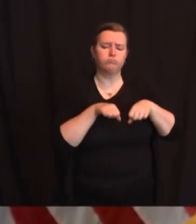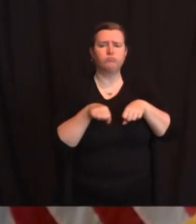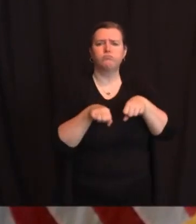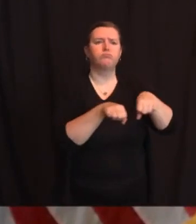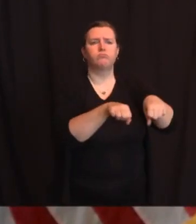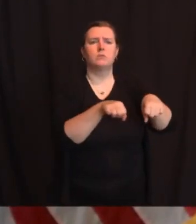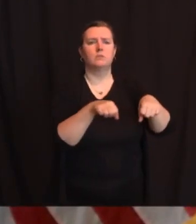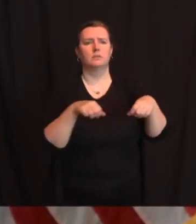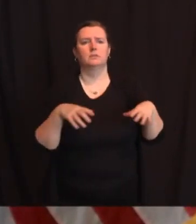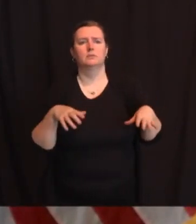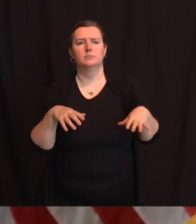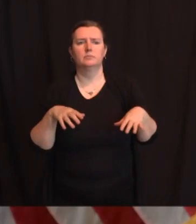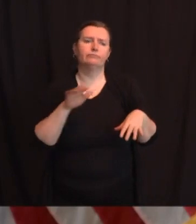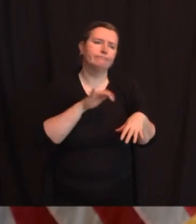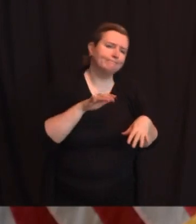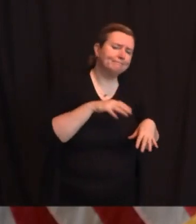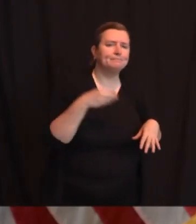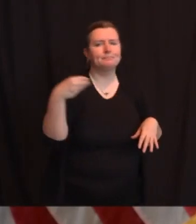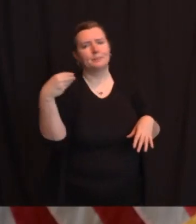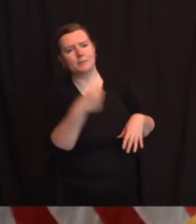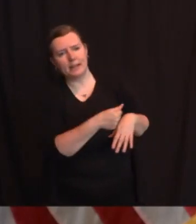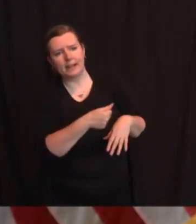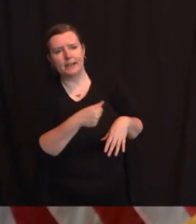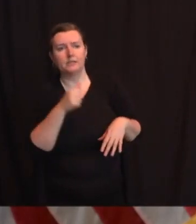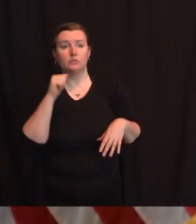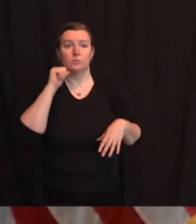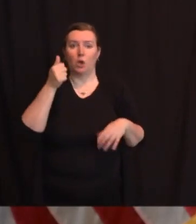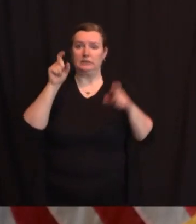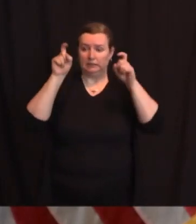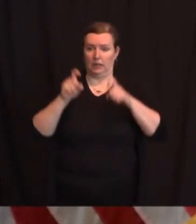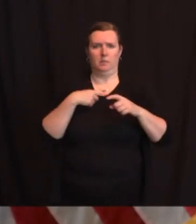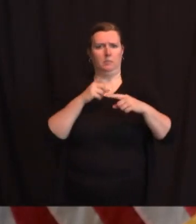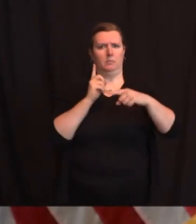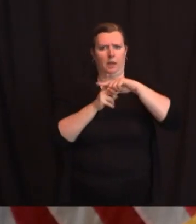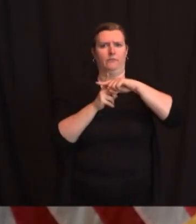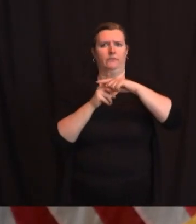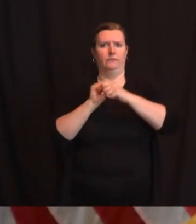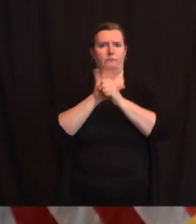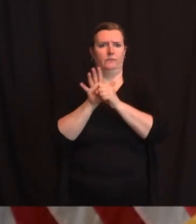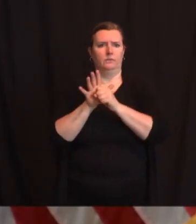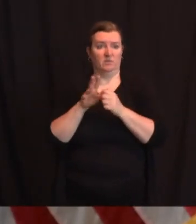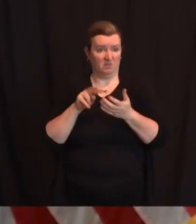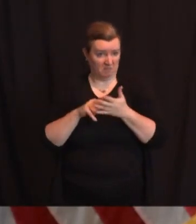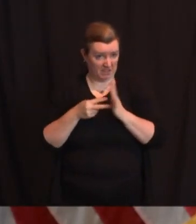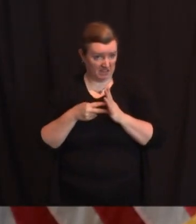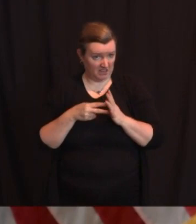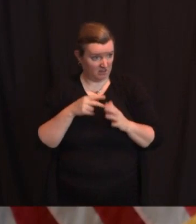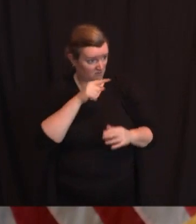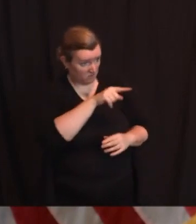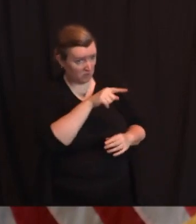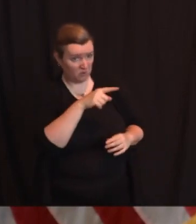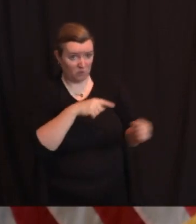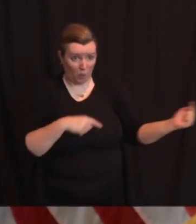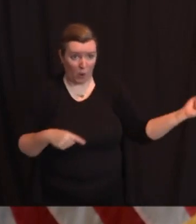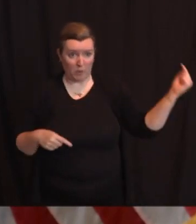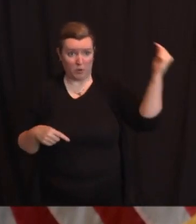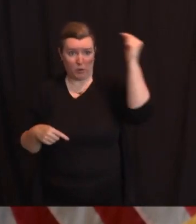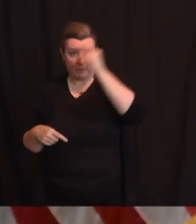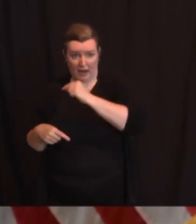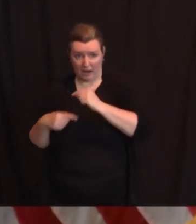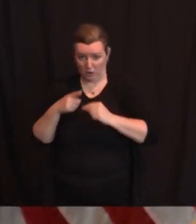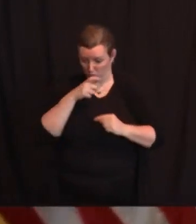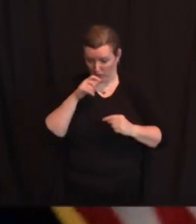way out, and I test positive. Is there an attempt to go back and recreate who was in that ShopRite at the